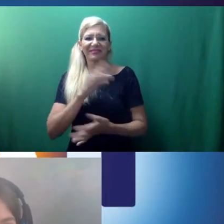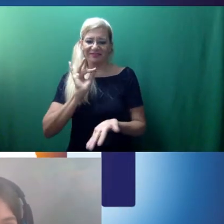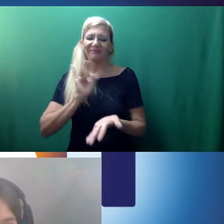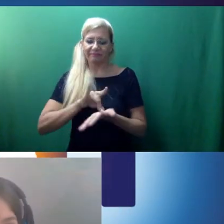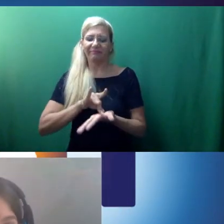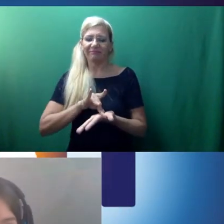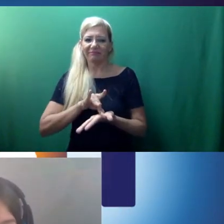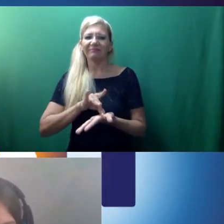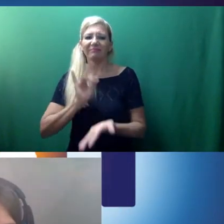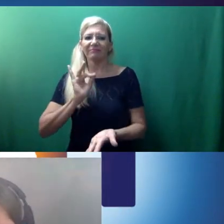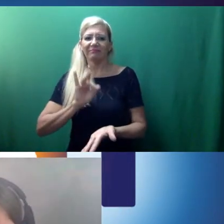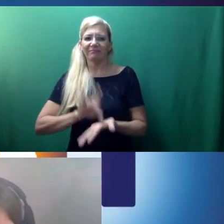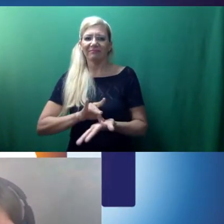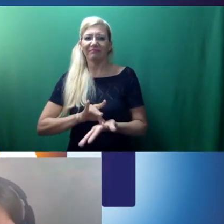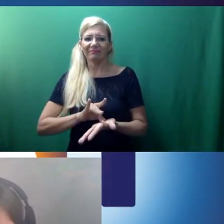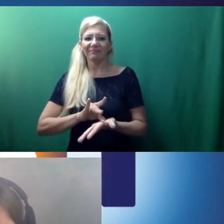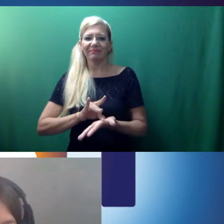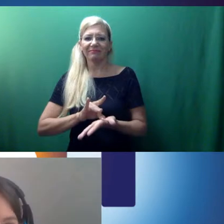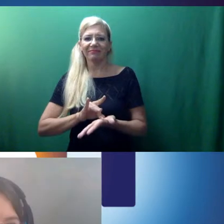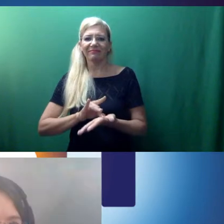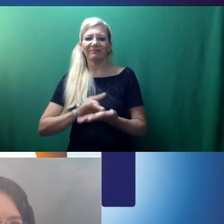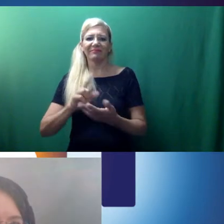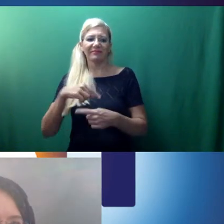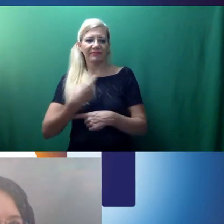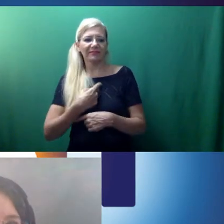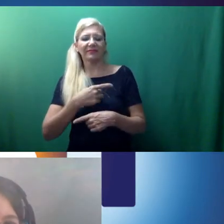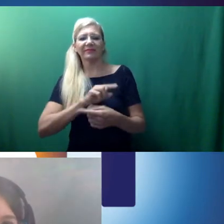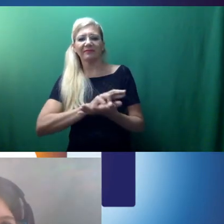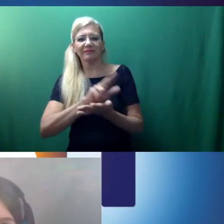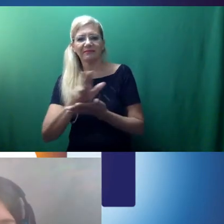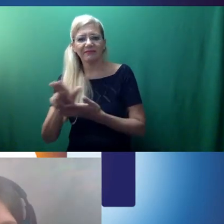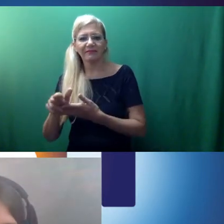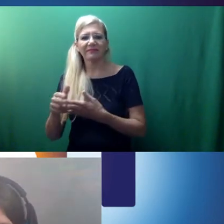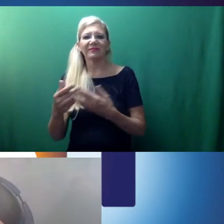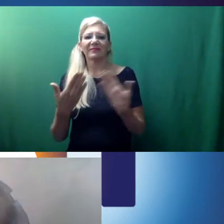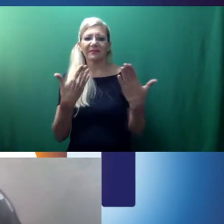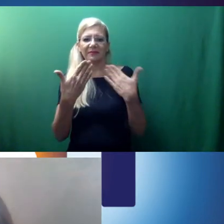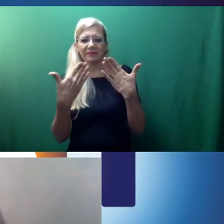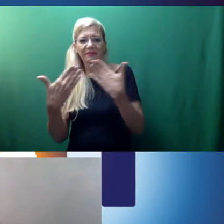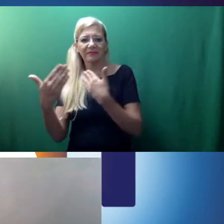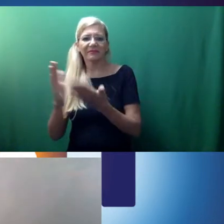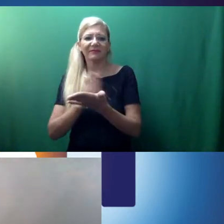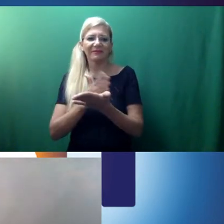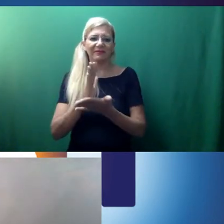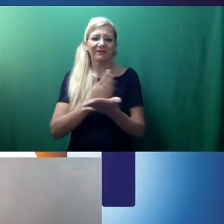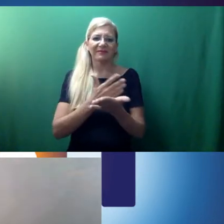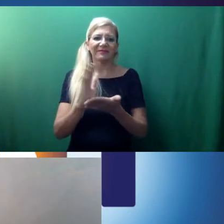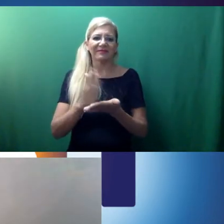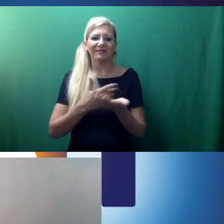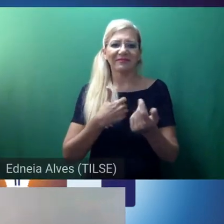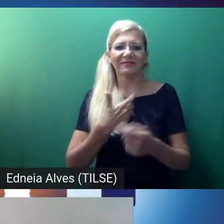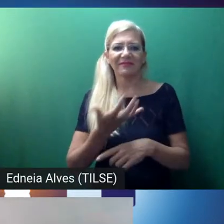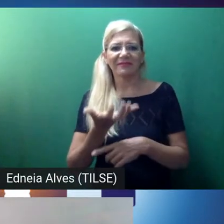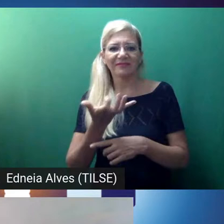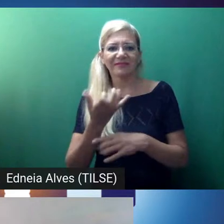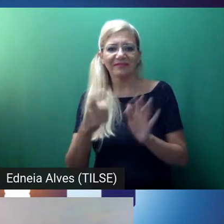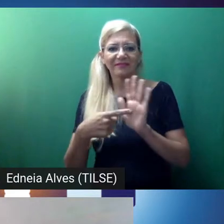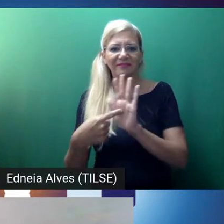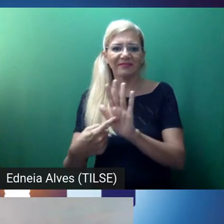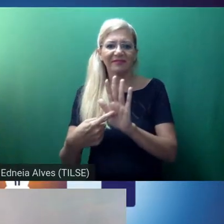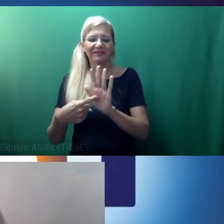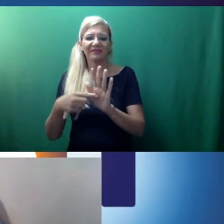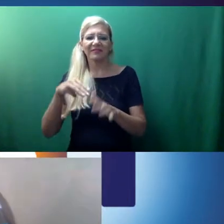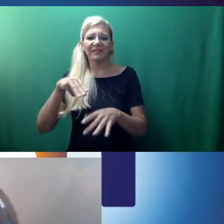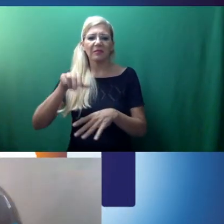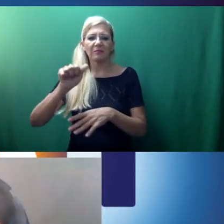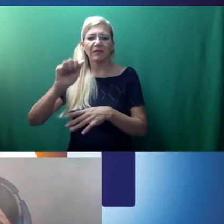It's very true. I think for so many. There were a couple of comments. Great. I missed one. I'll get to. I'd like to quote Marceli